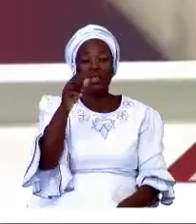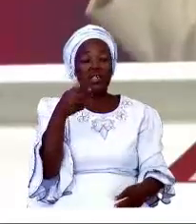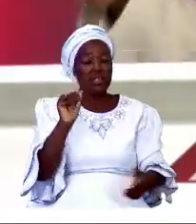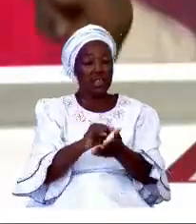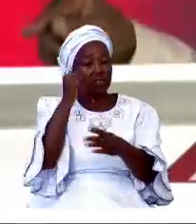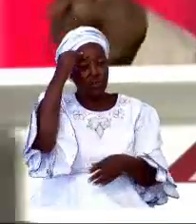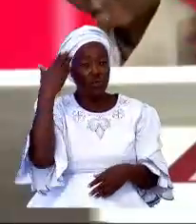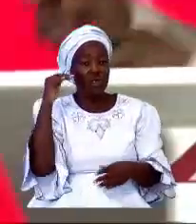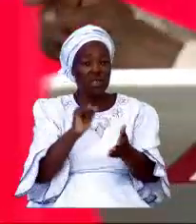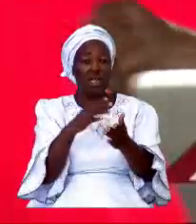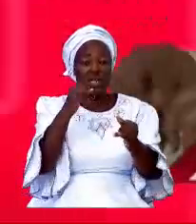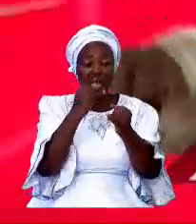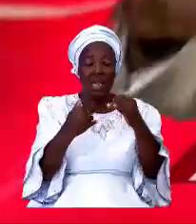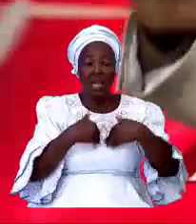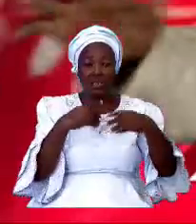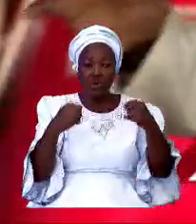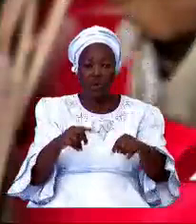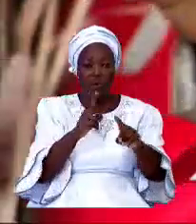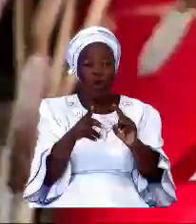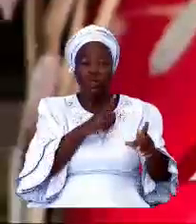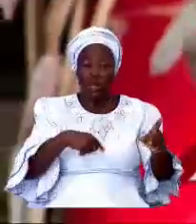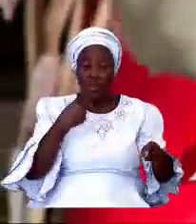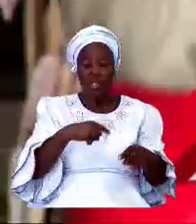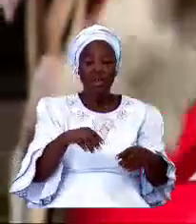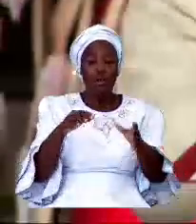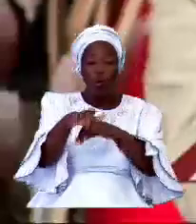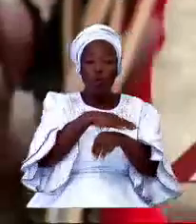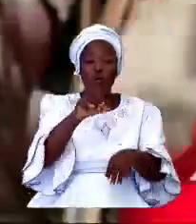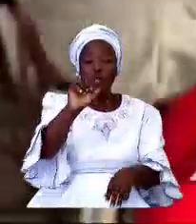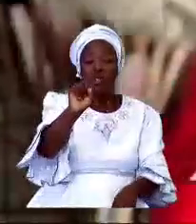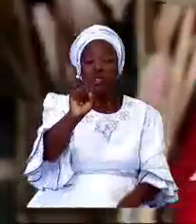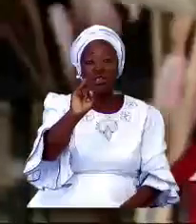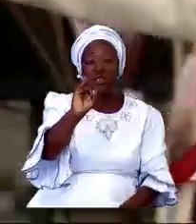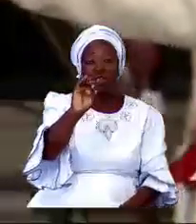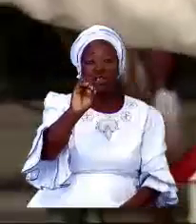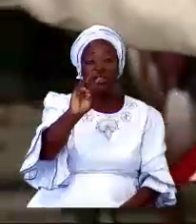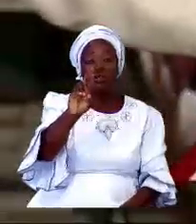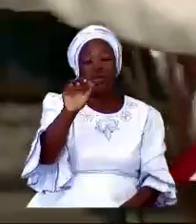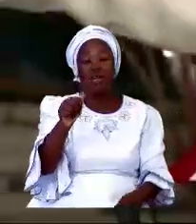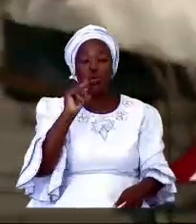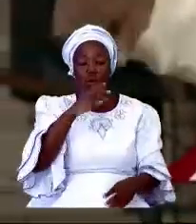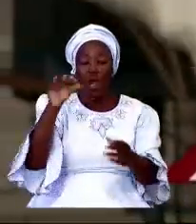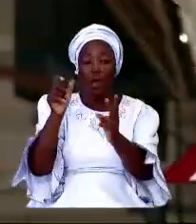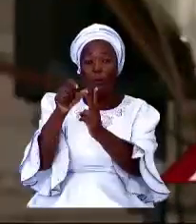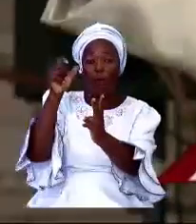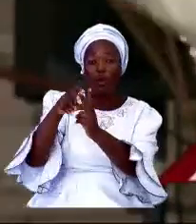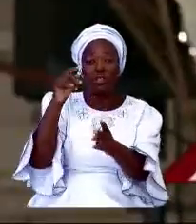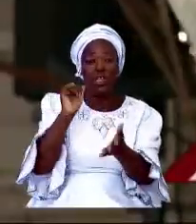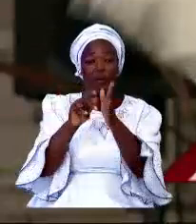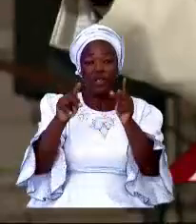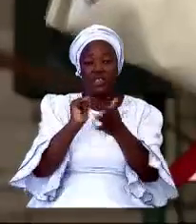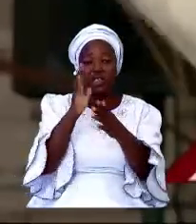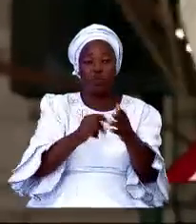that thought that the end had come, the Lord said over Syria, you will appoint